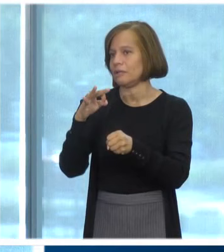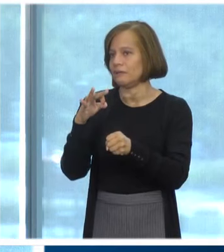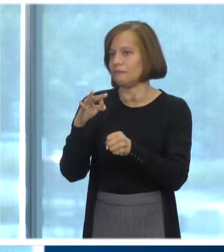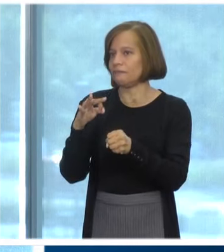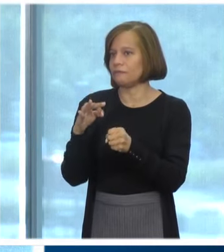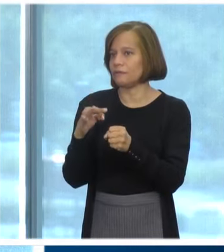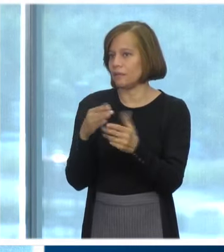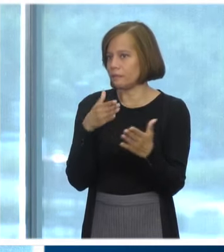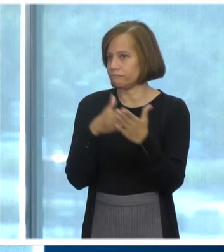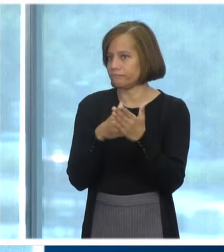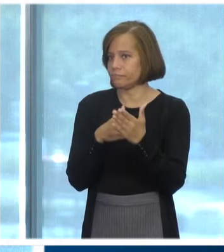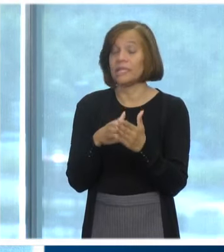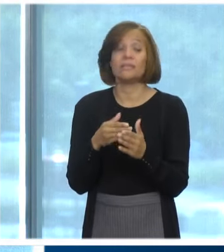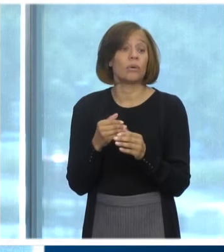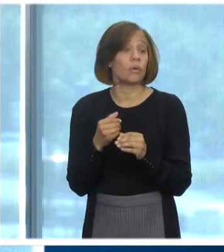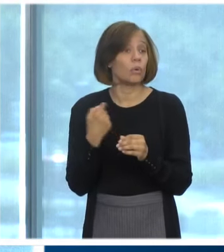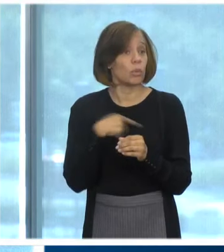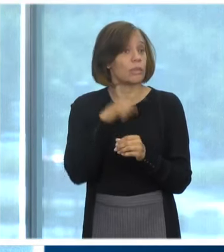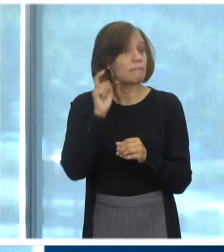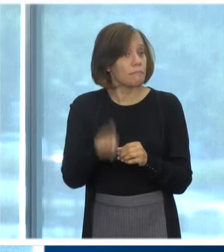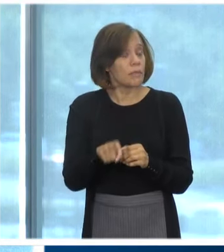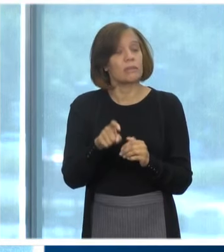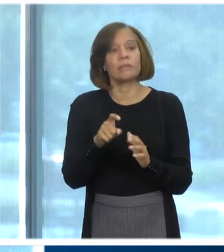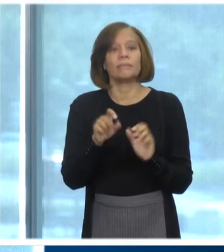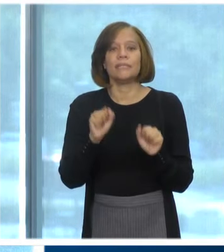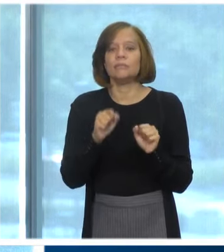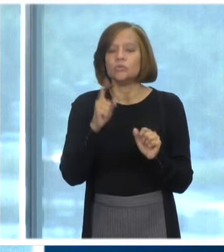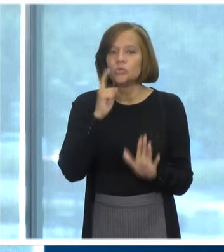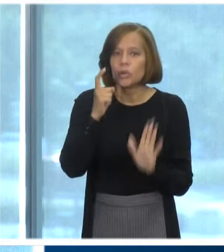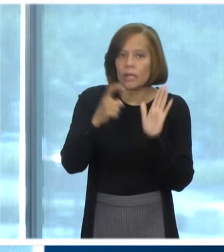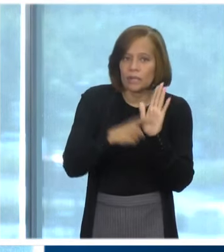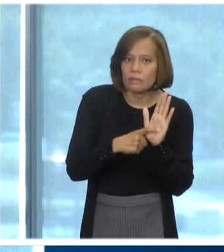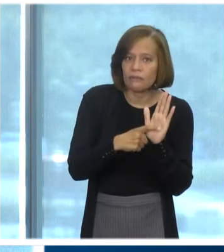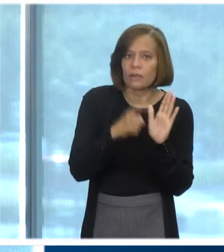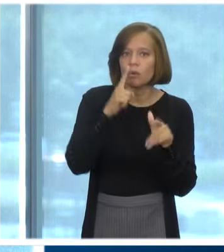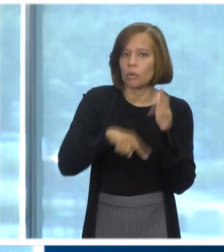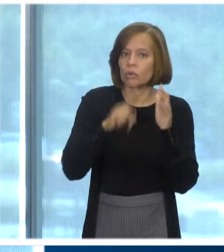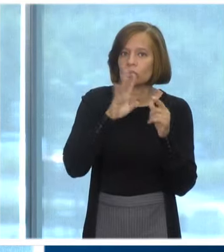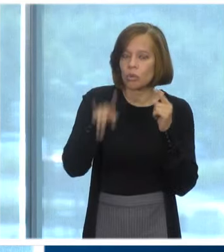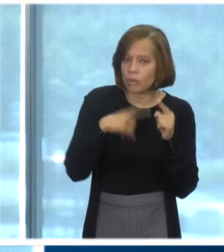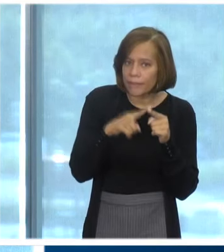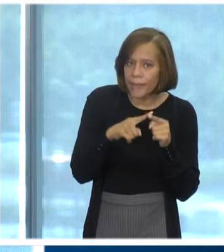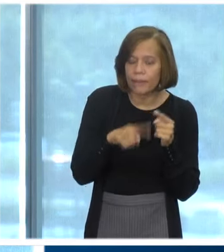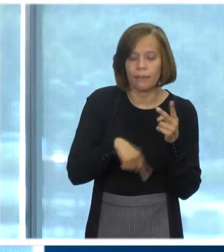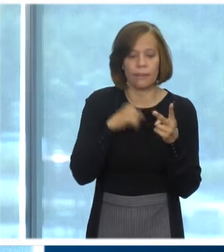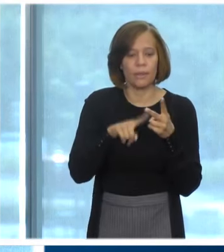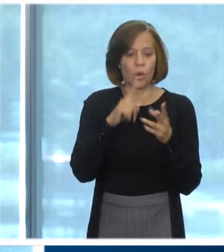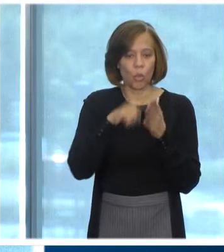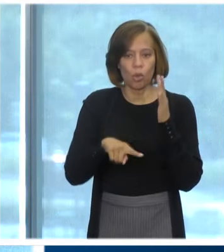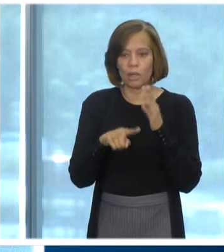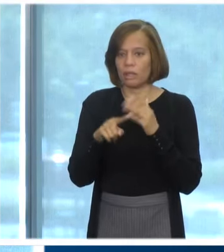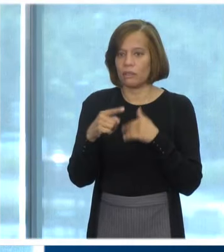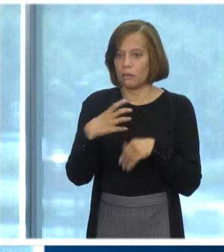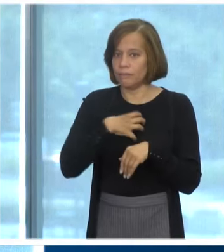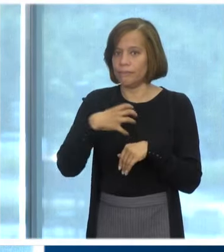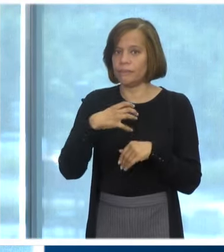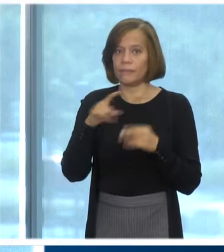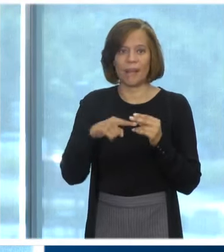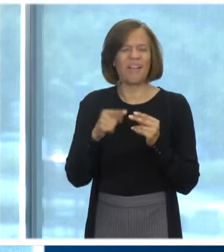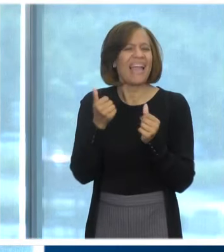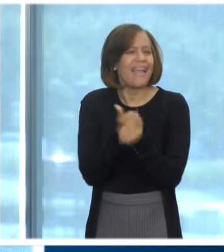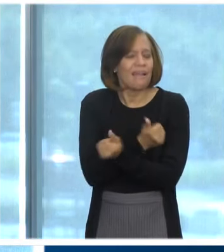have to have sufficient facts to be able to identify for them what it is we'll be talking to them about and what the allegations are. We were